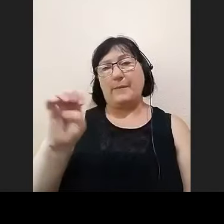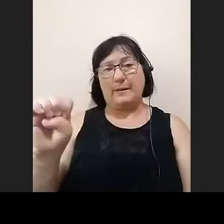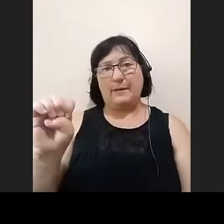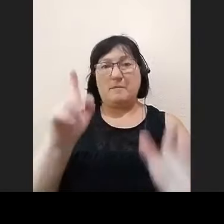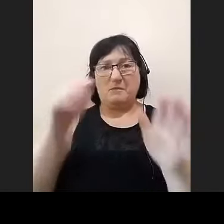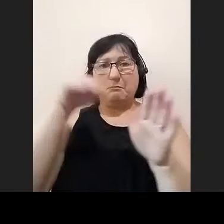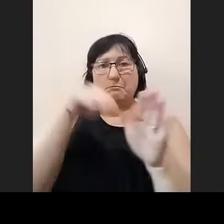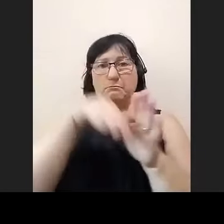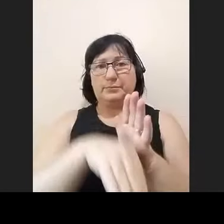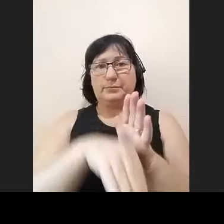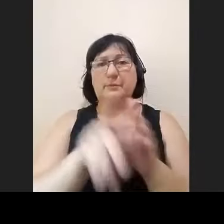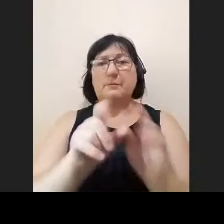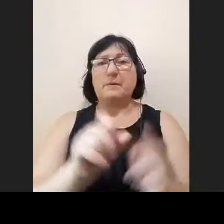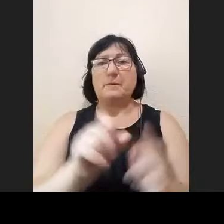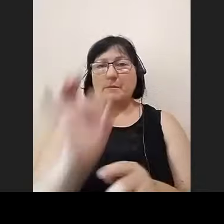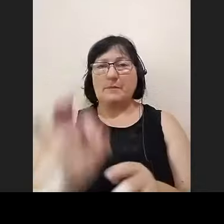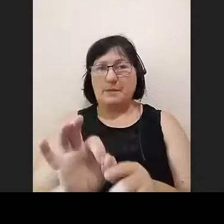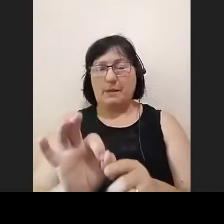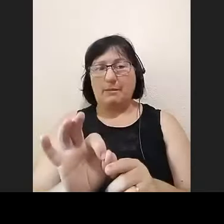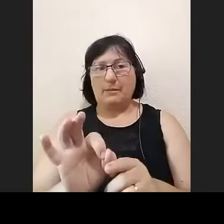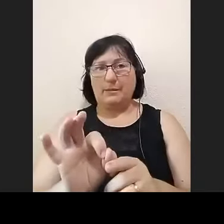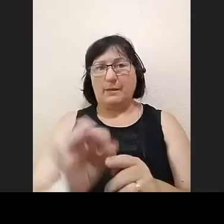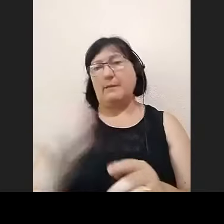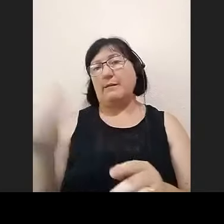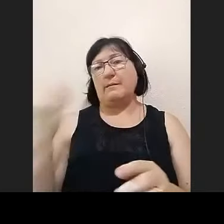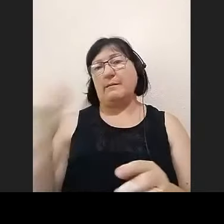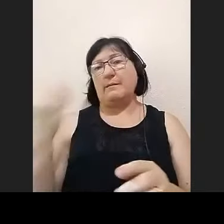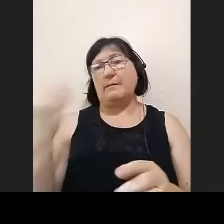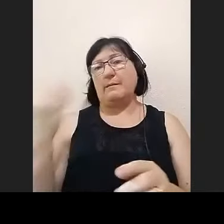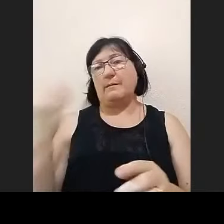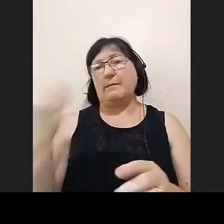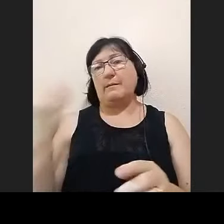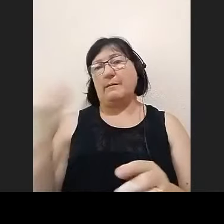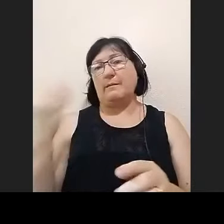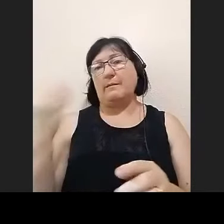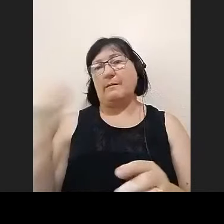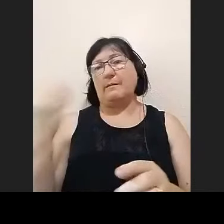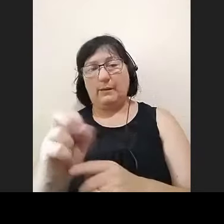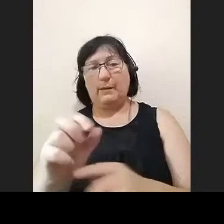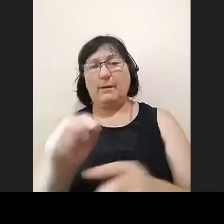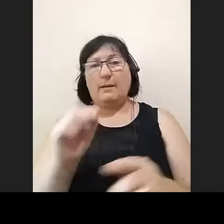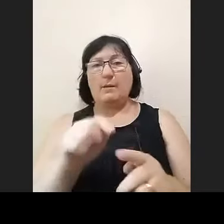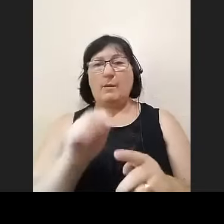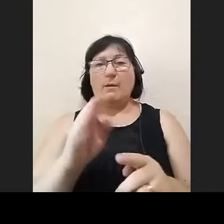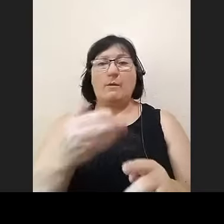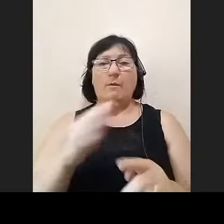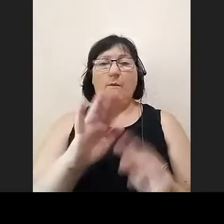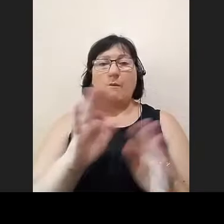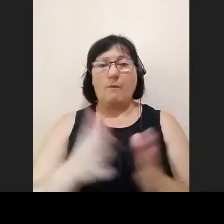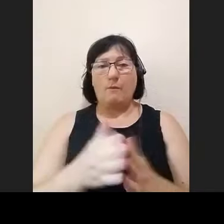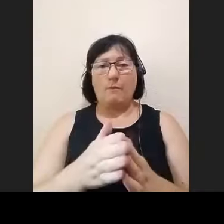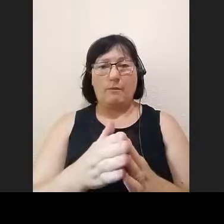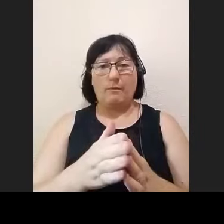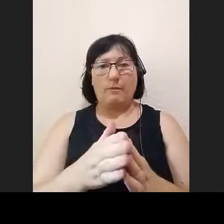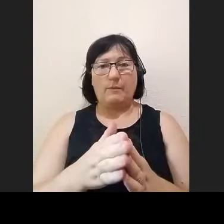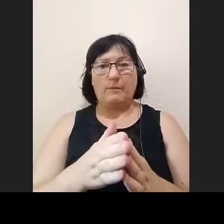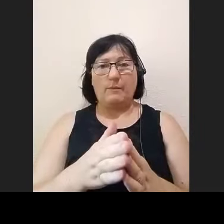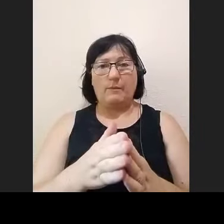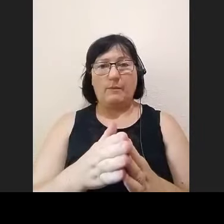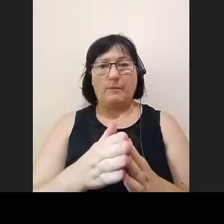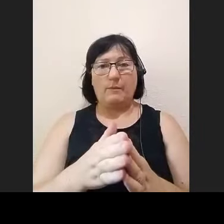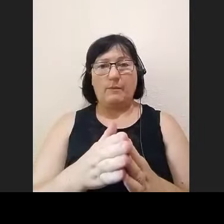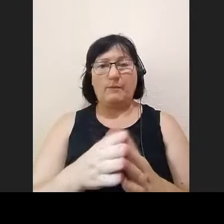Q3 of 2020. And that out of all of the jobs lost in the economy, 90% of those belong to